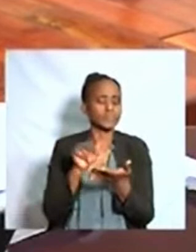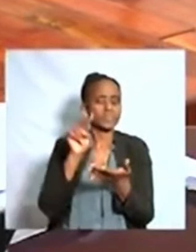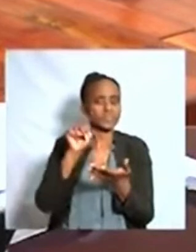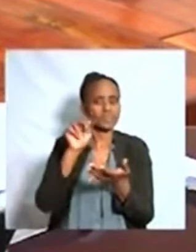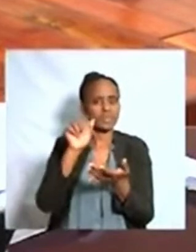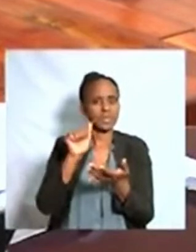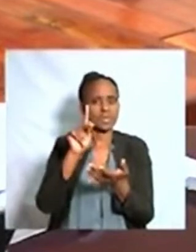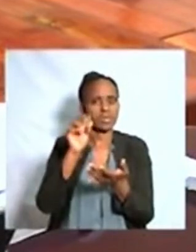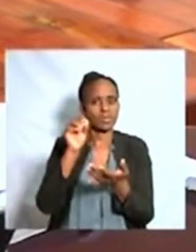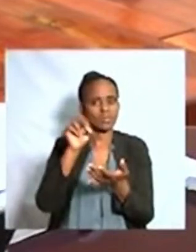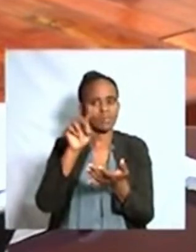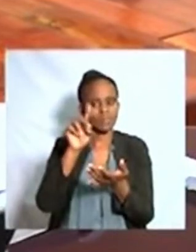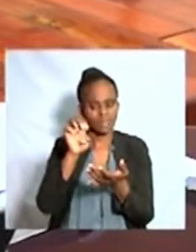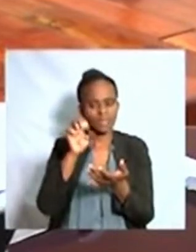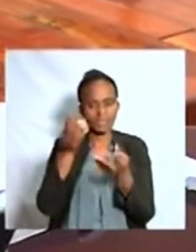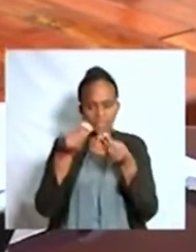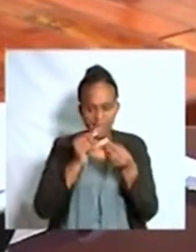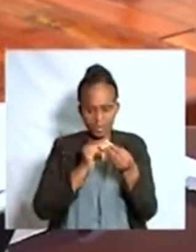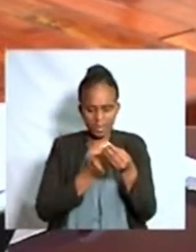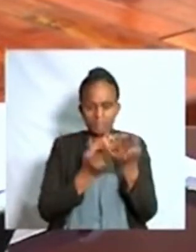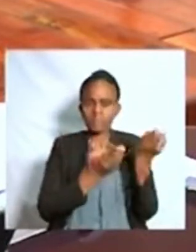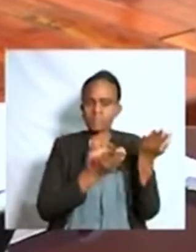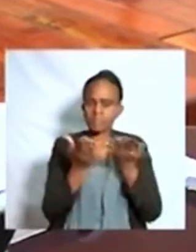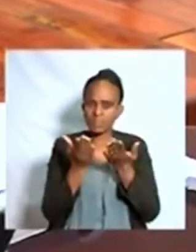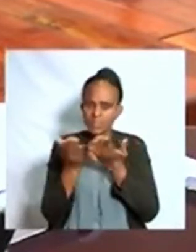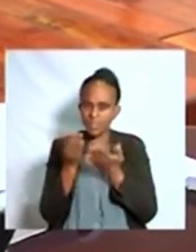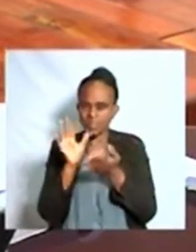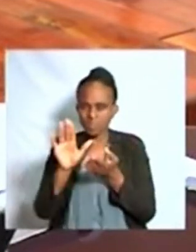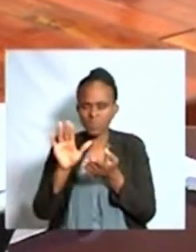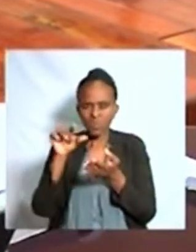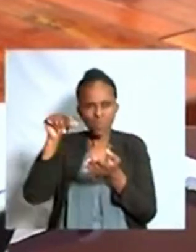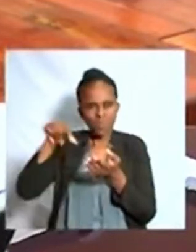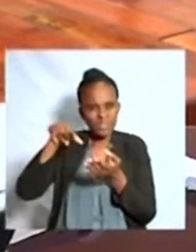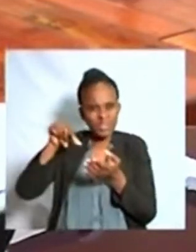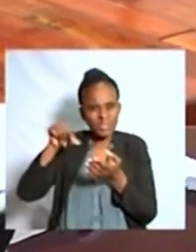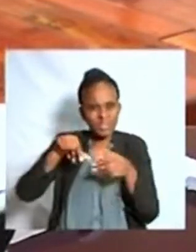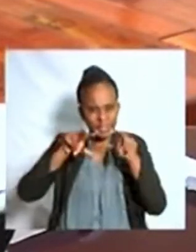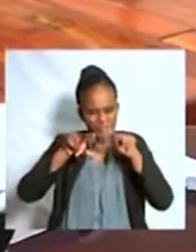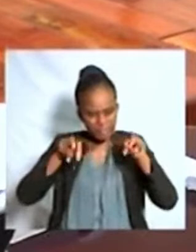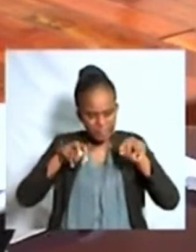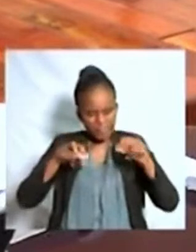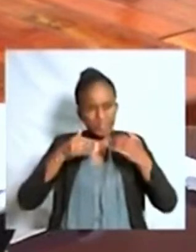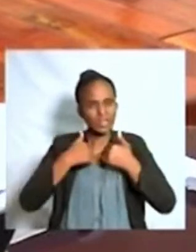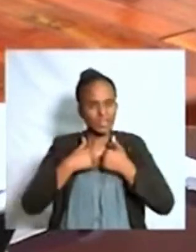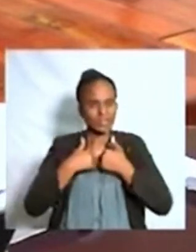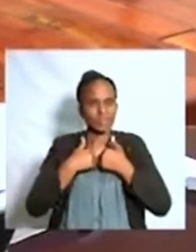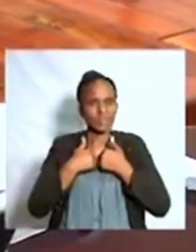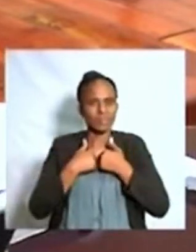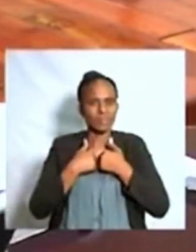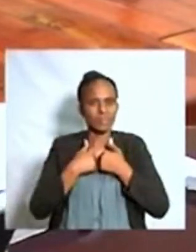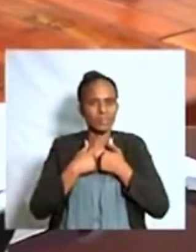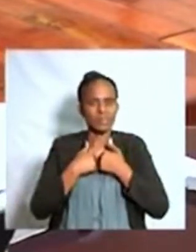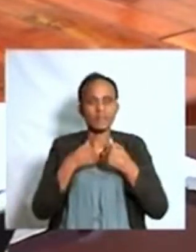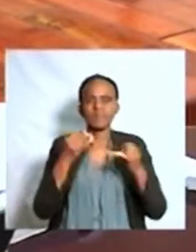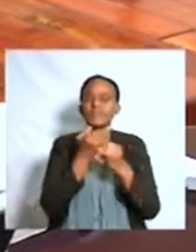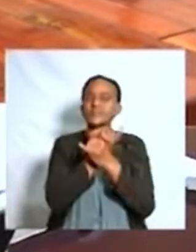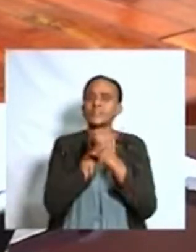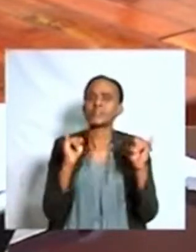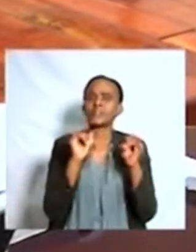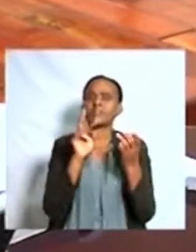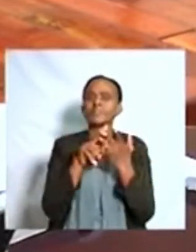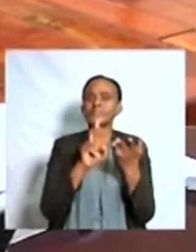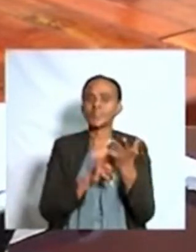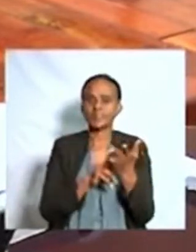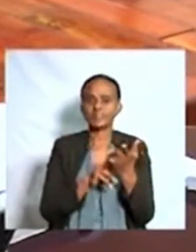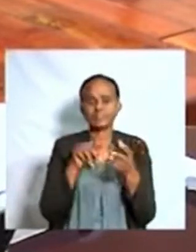Nakonde Town Council to avail us the services of a quantity surveyor, to Yes. avail us have an independent report